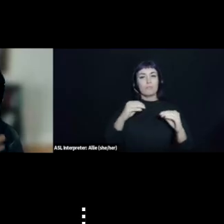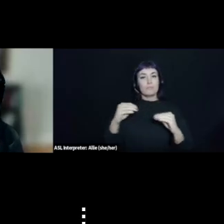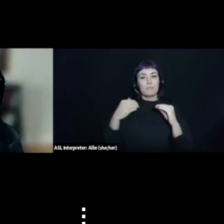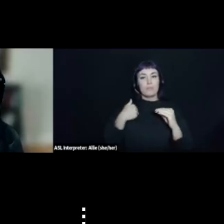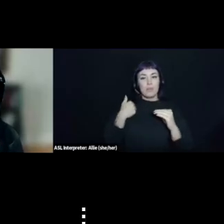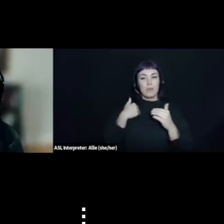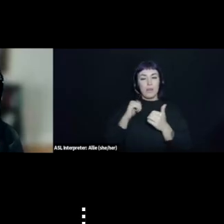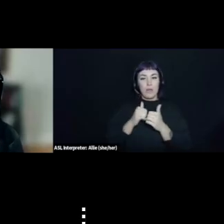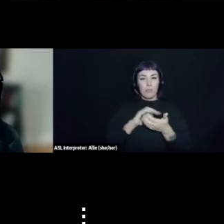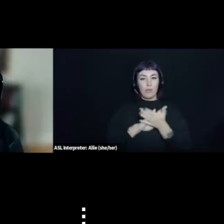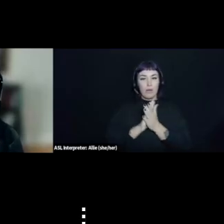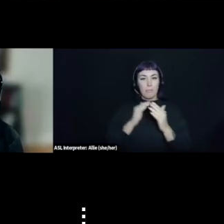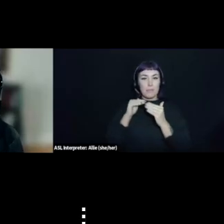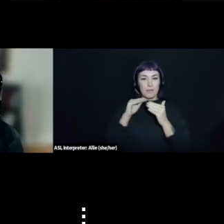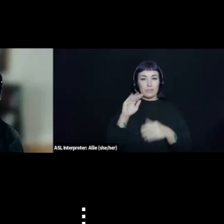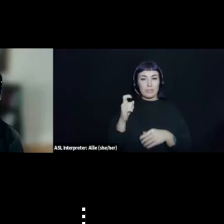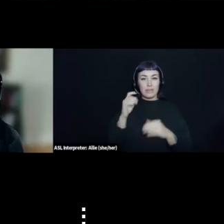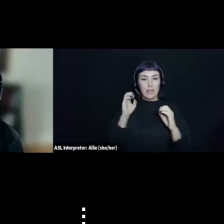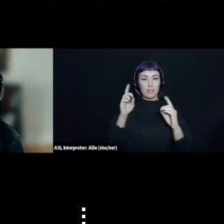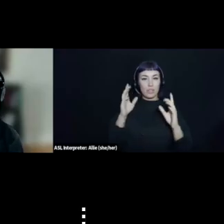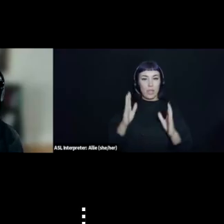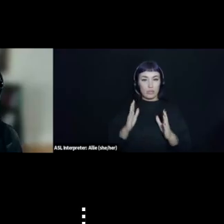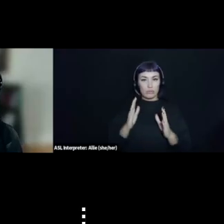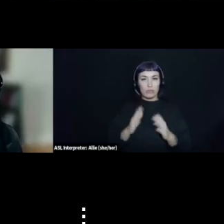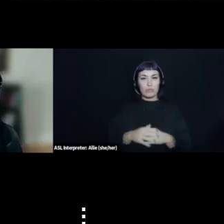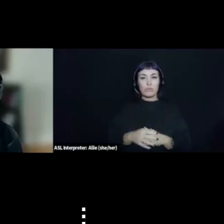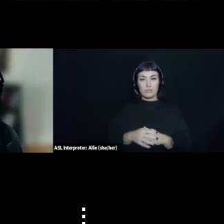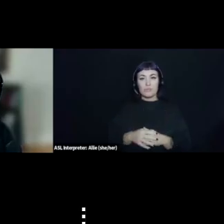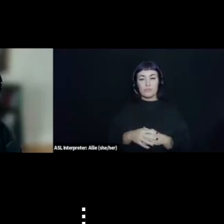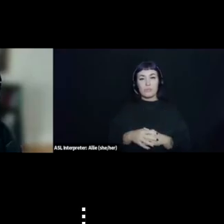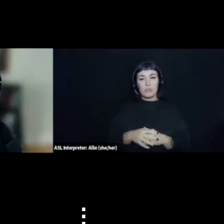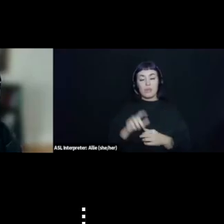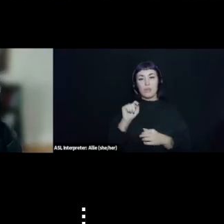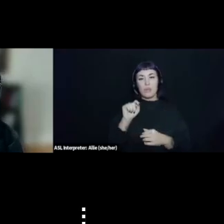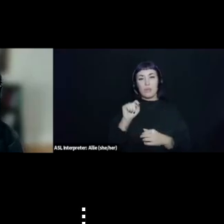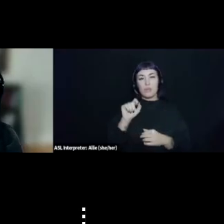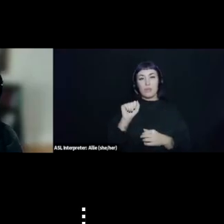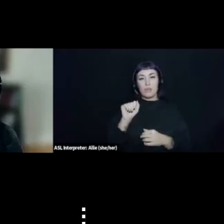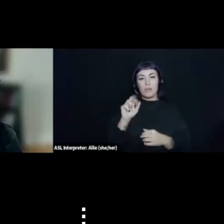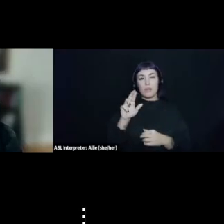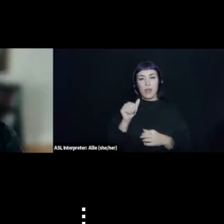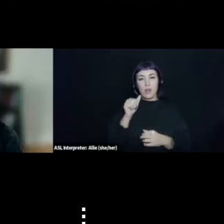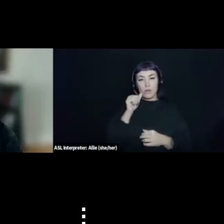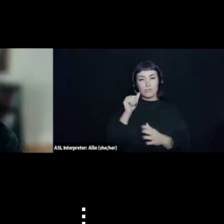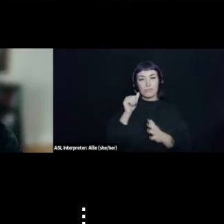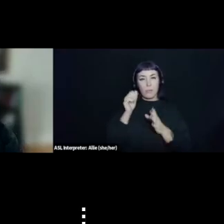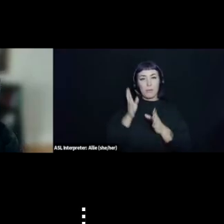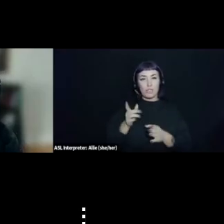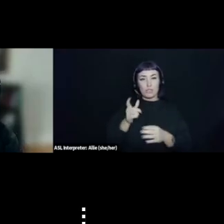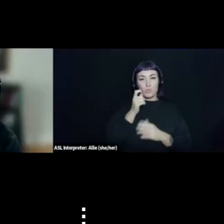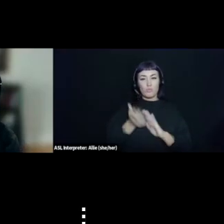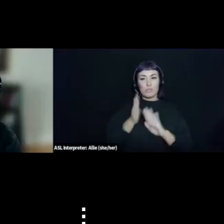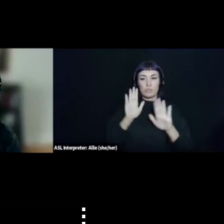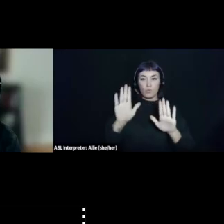to become peer sex educators. And cool. Yeah, Tara, the person who runs it, is wonderful. And